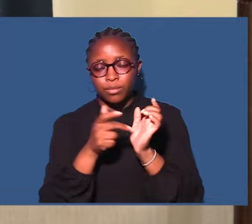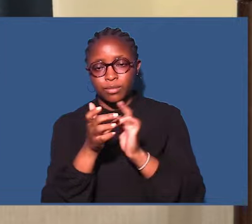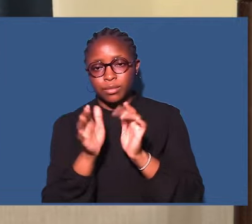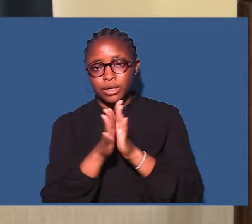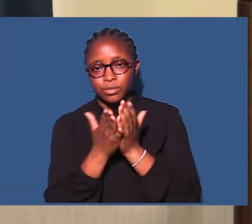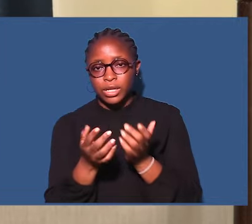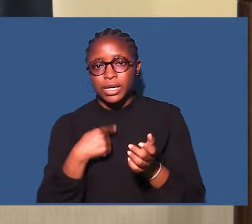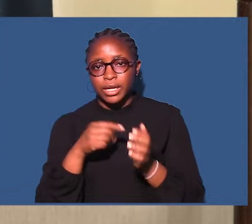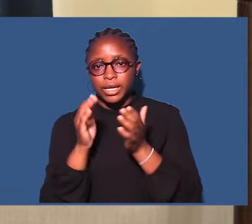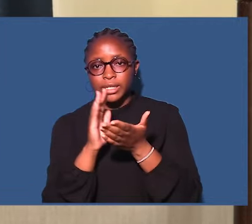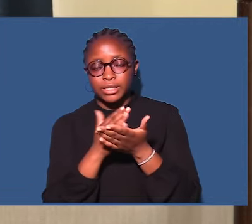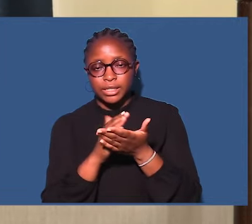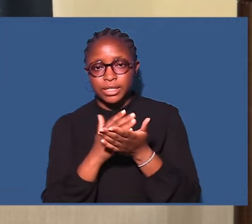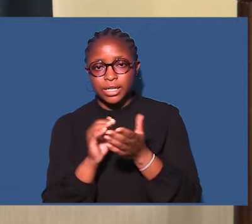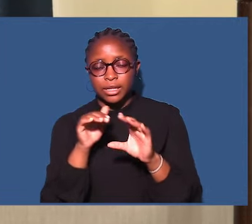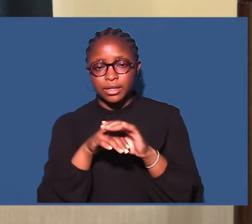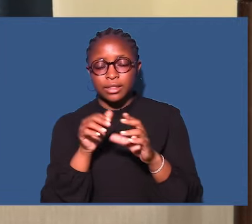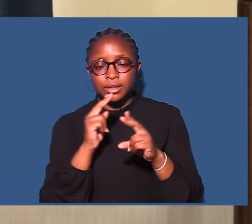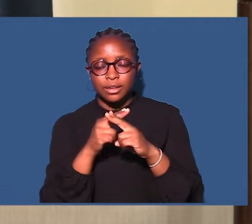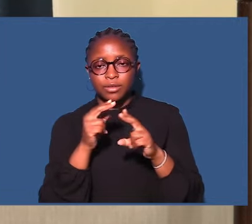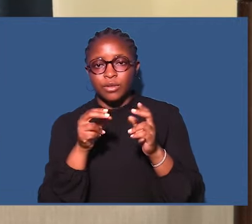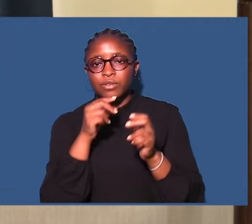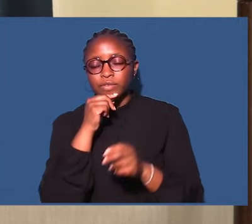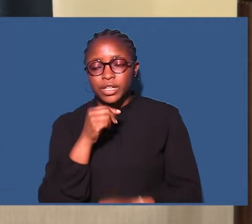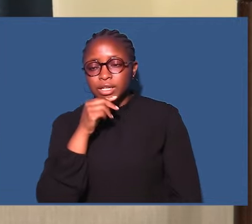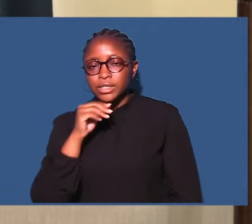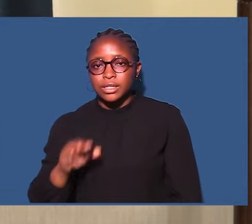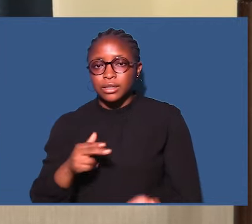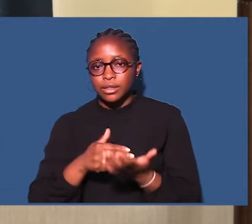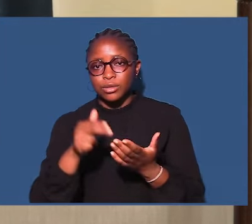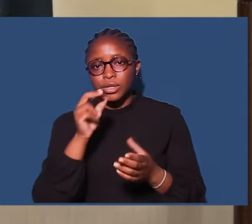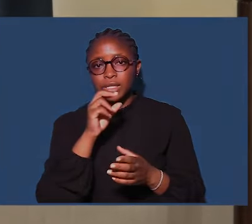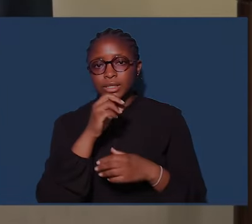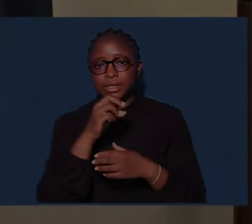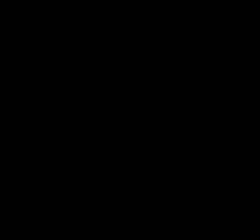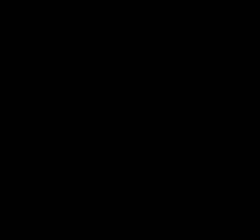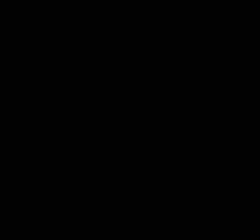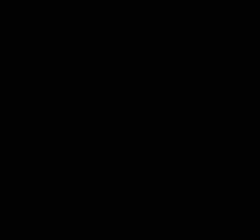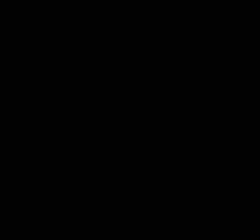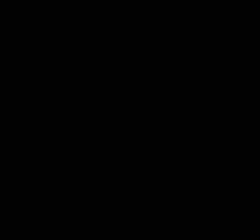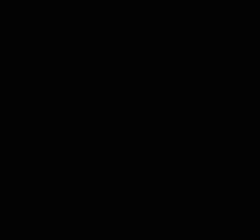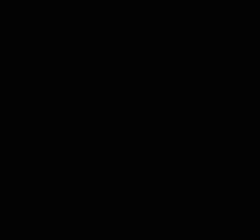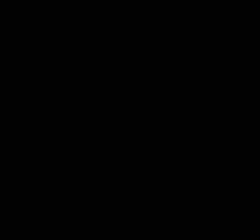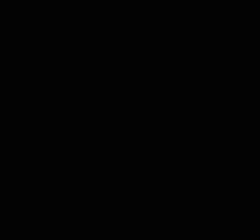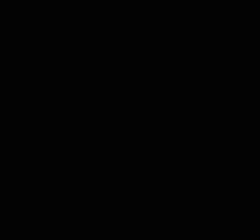Father, the Son, and the Holy Spirit. Amen.